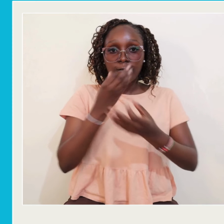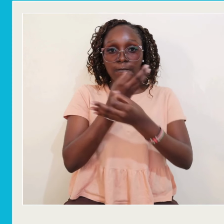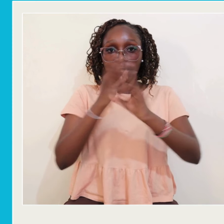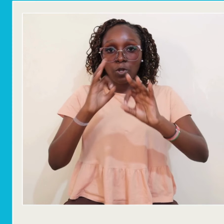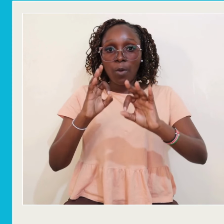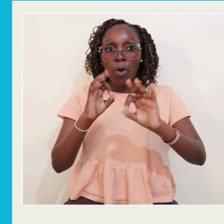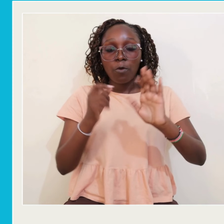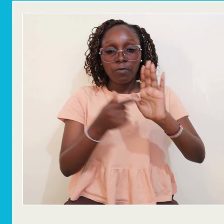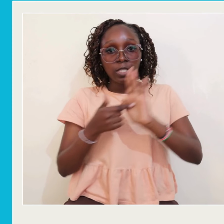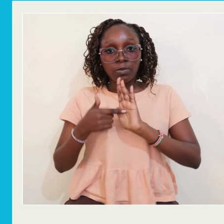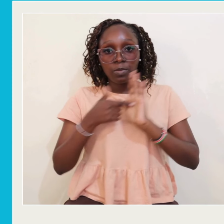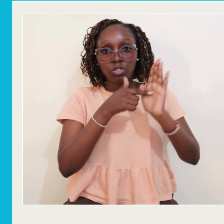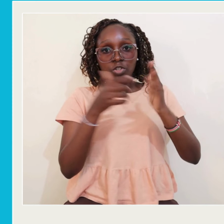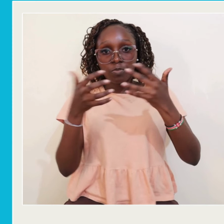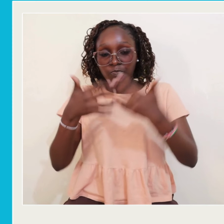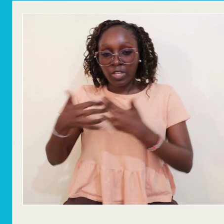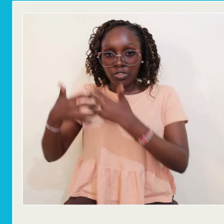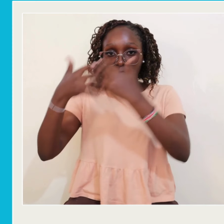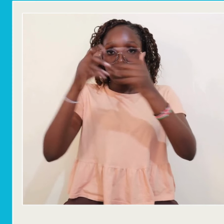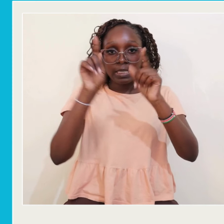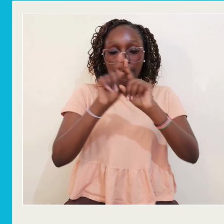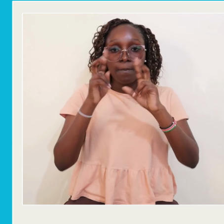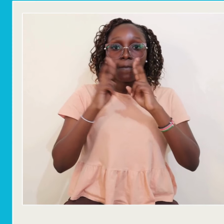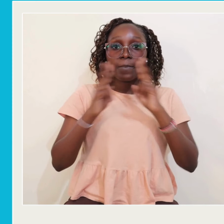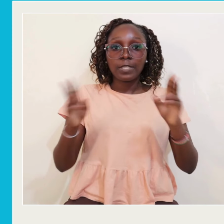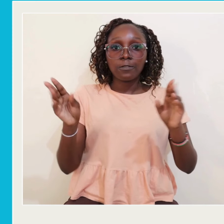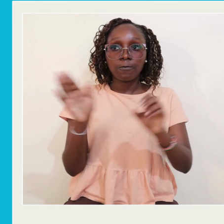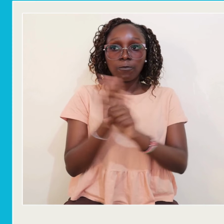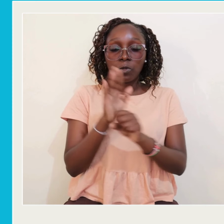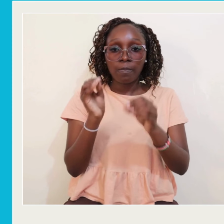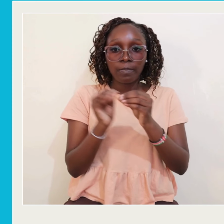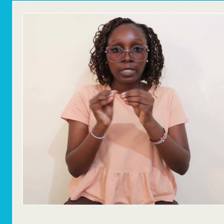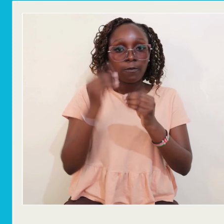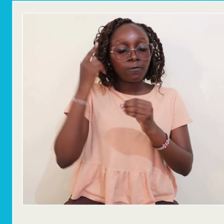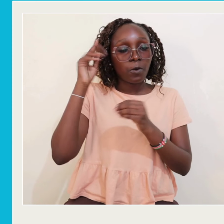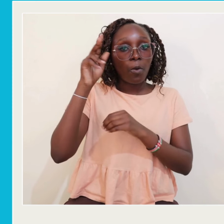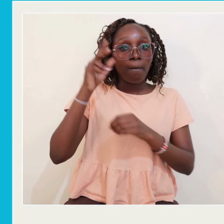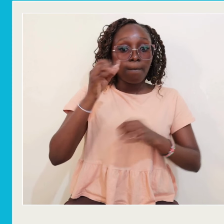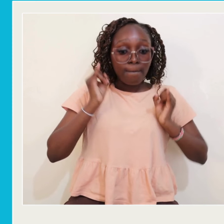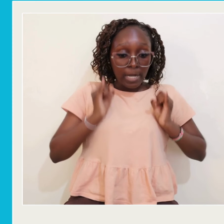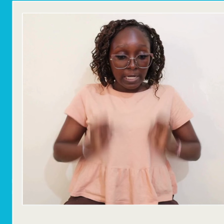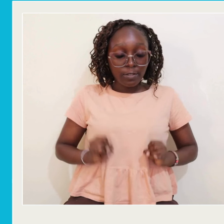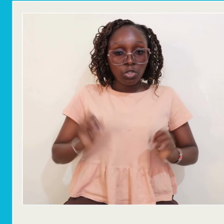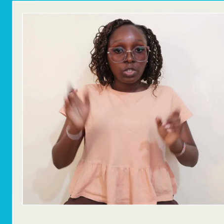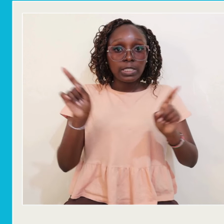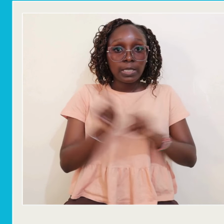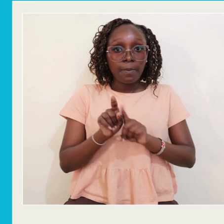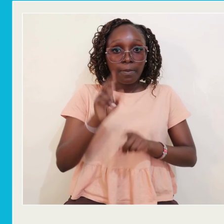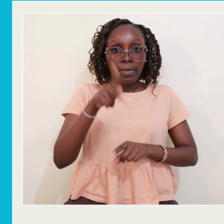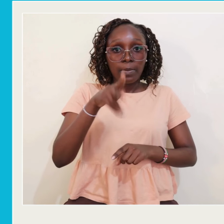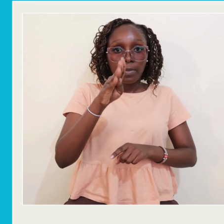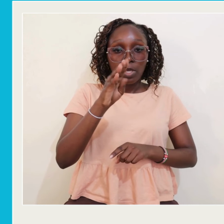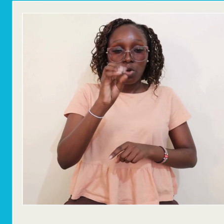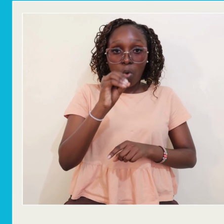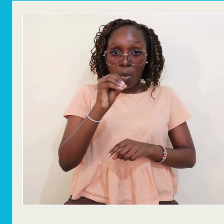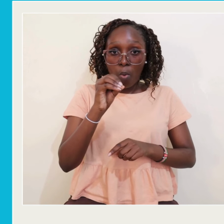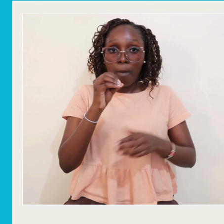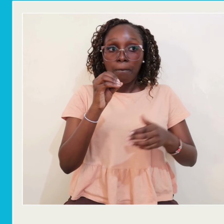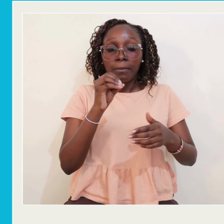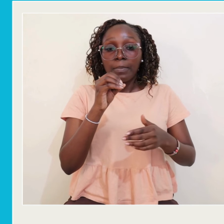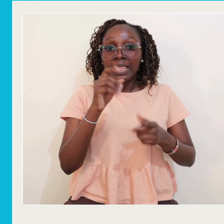of expression, association, and peaceful assembly for individuals and PBOs,